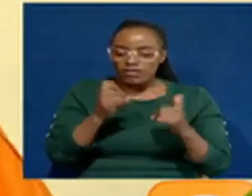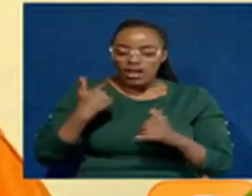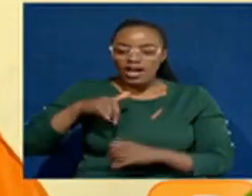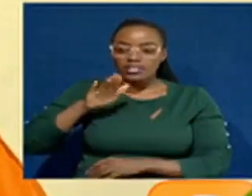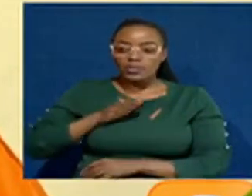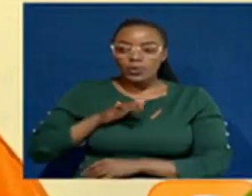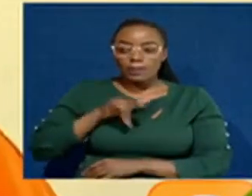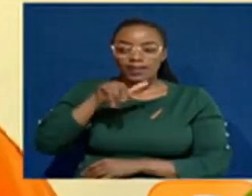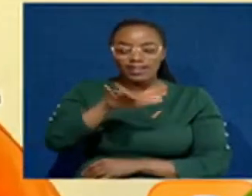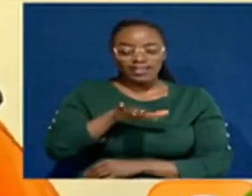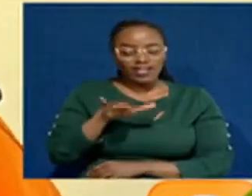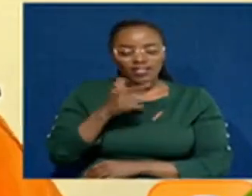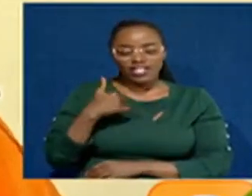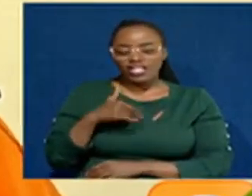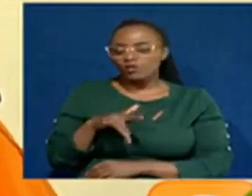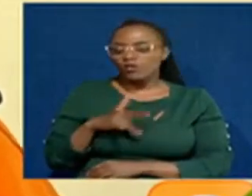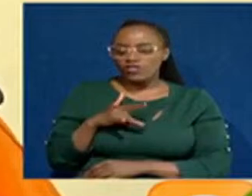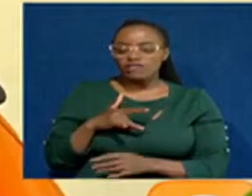wanawake kwa field